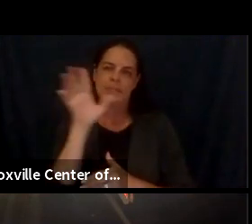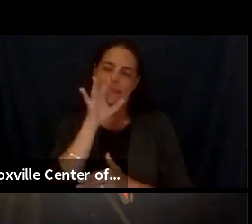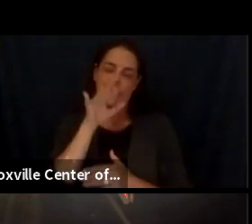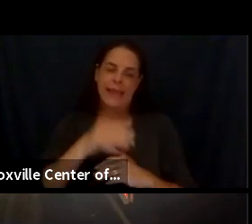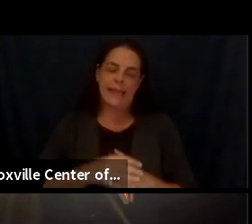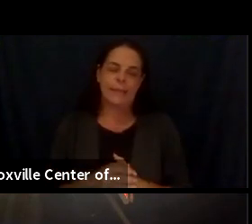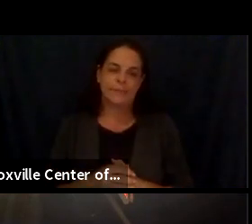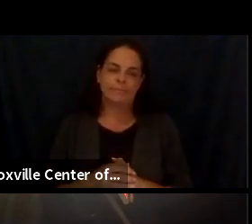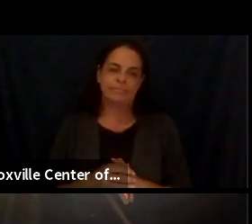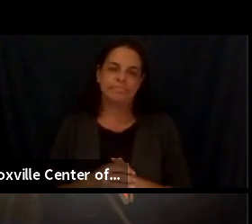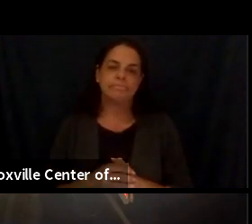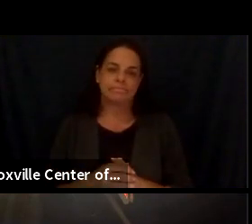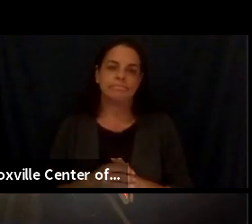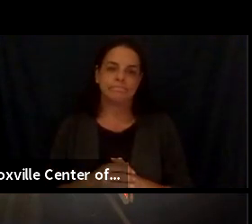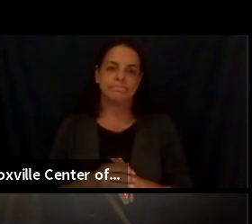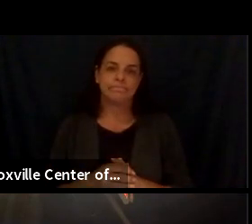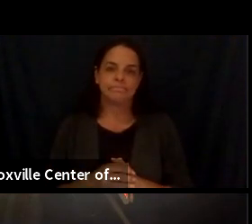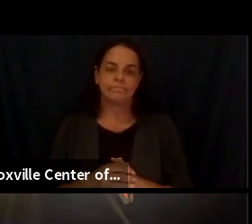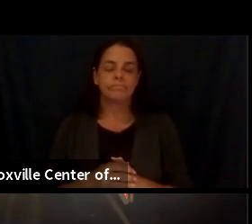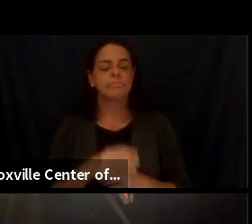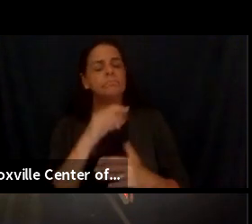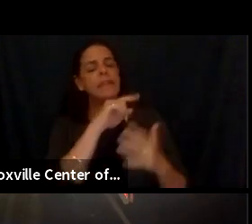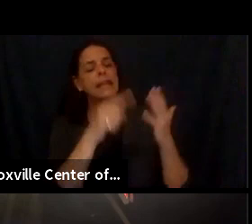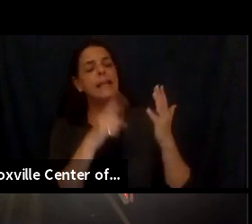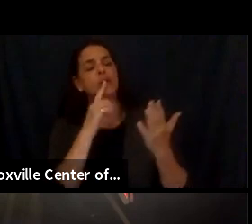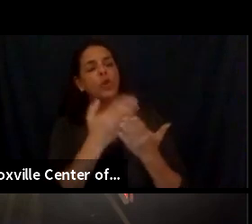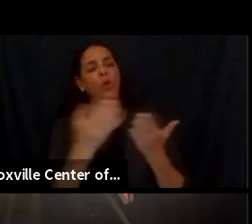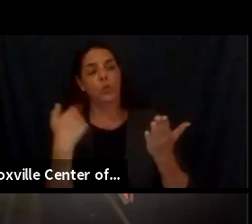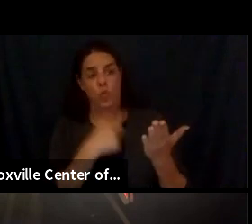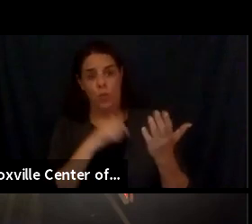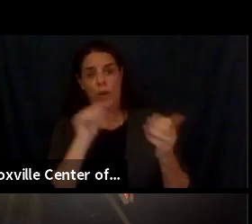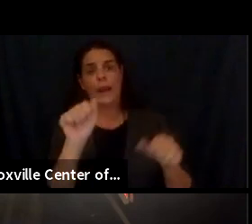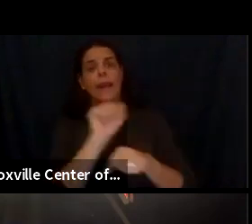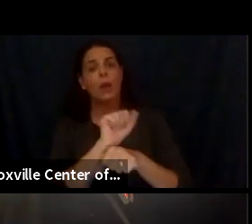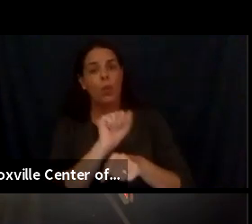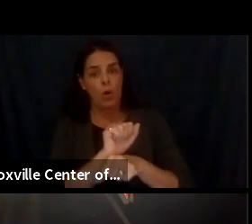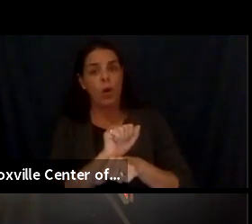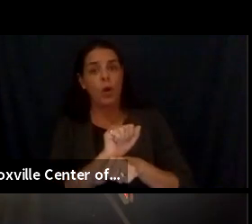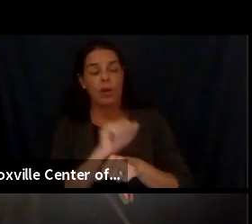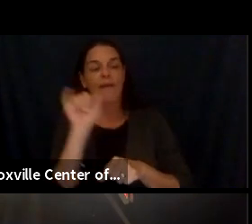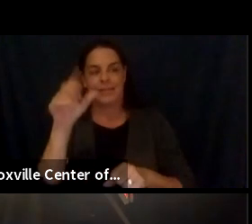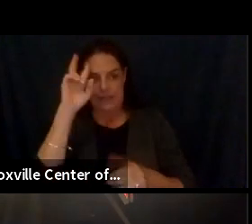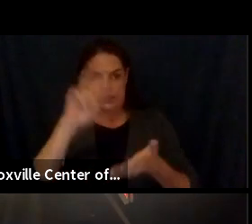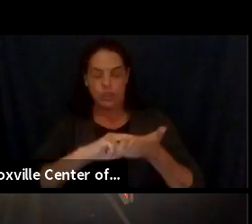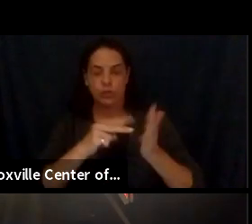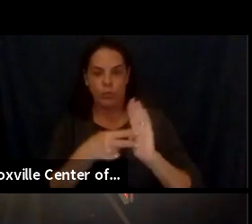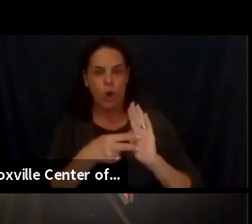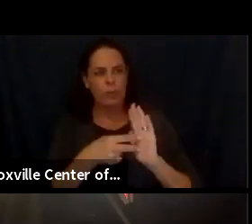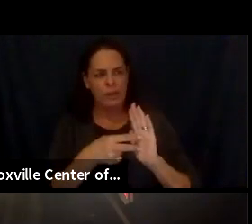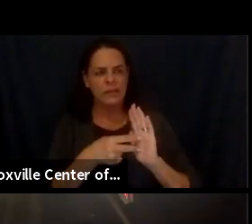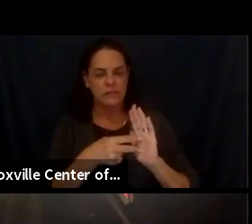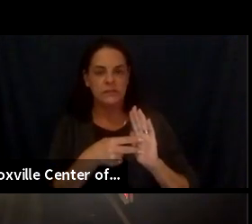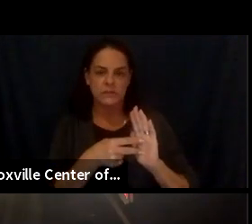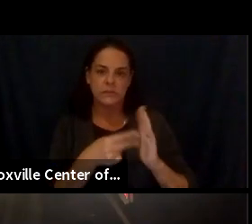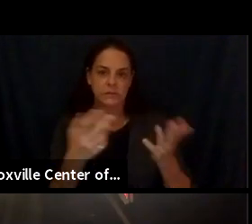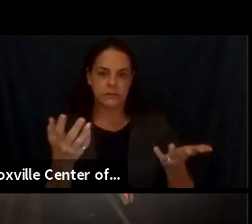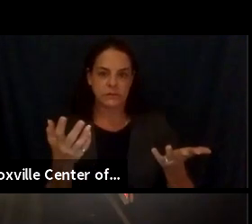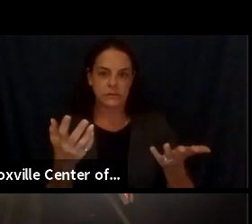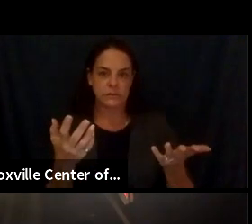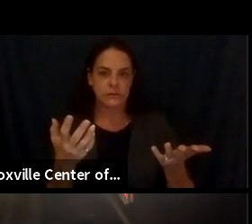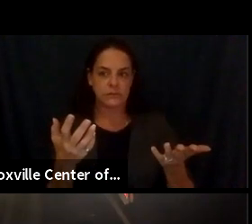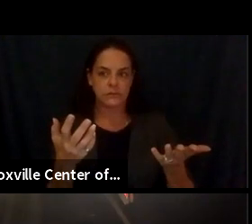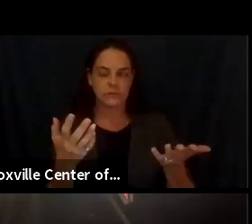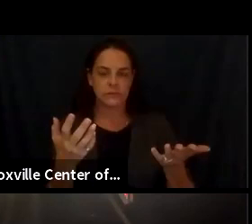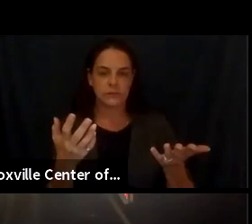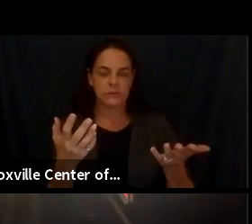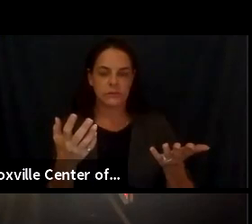I think that's all. Thank you. These are things that we can work on. This is the purpose for kind of letting this sort of bench